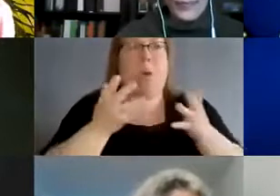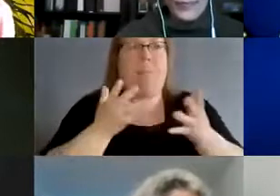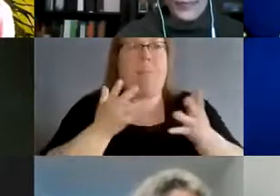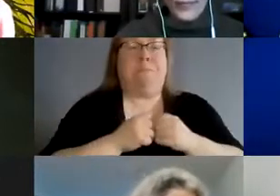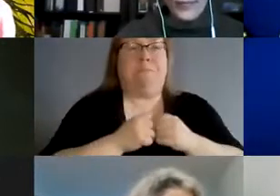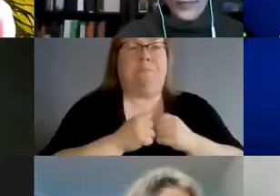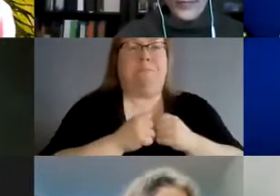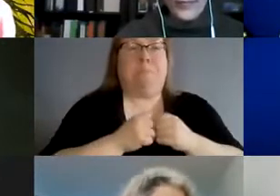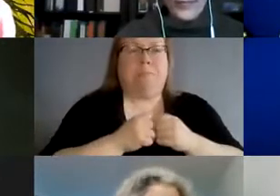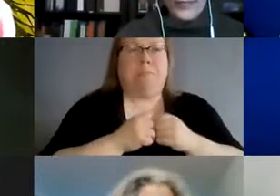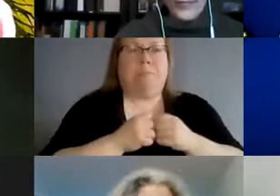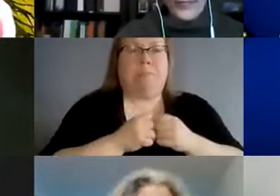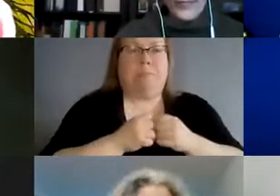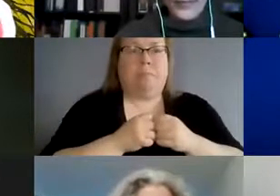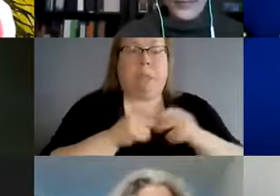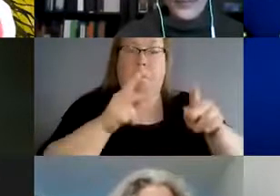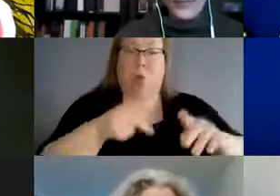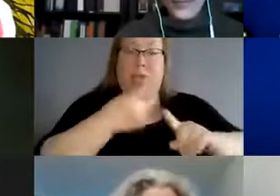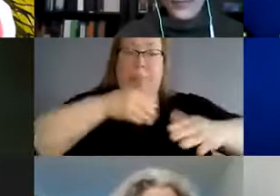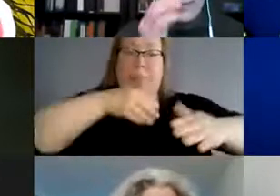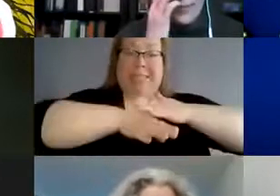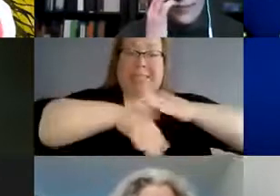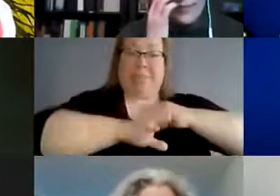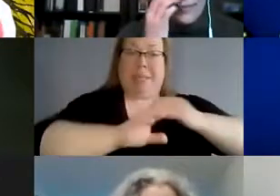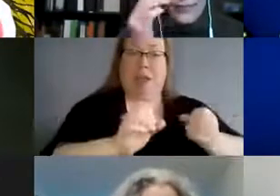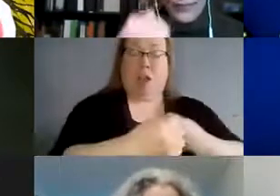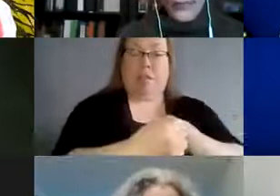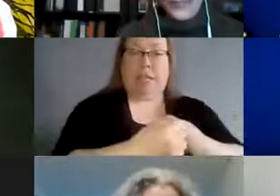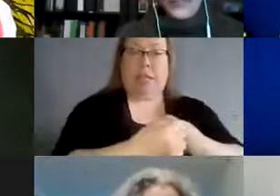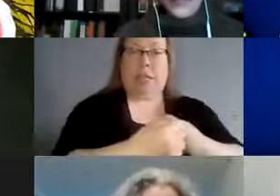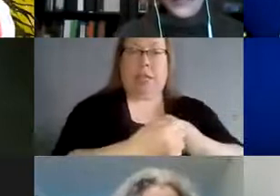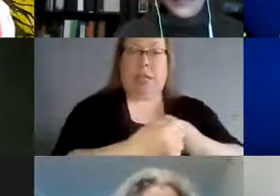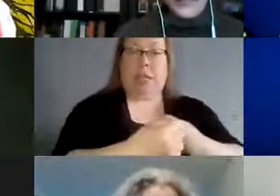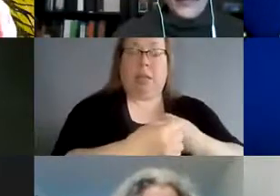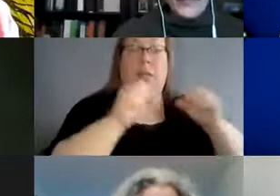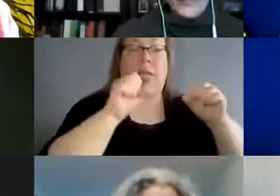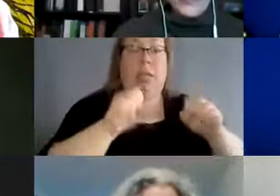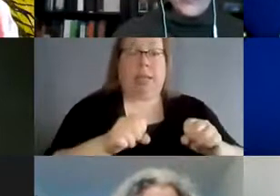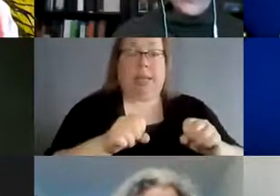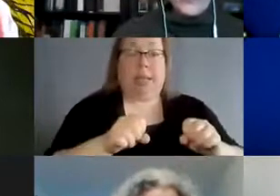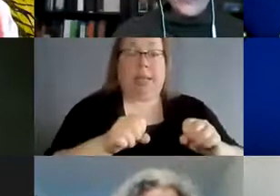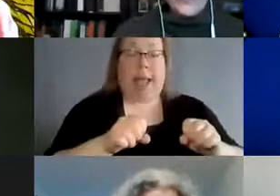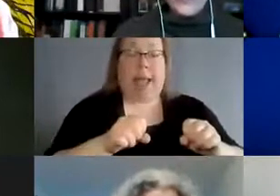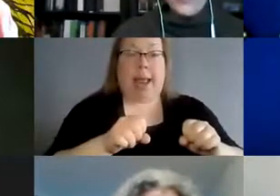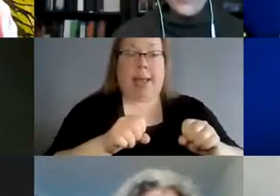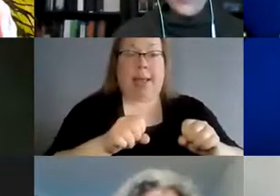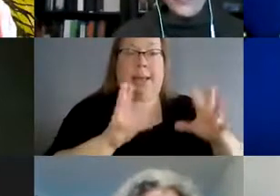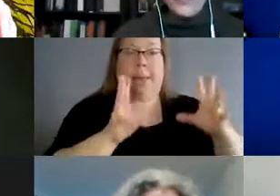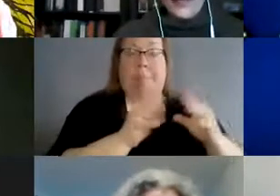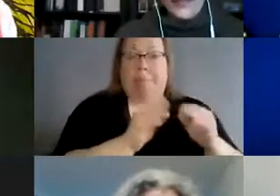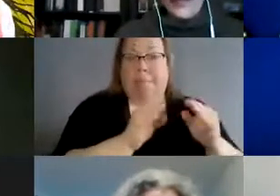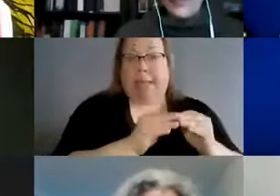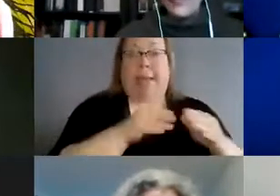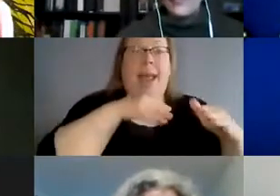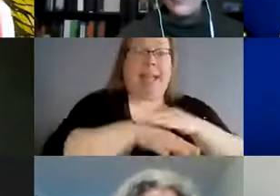somebody from accessibility office always meet together as a trio, right? The accessibility